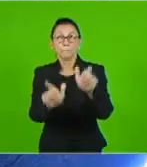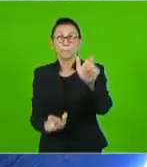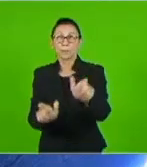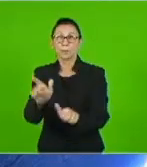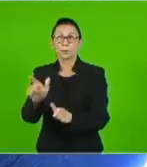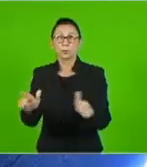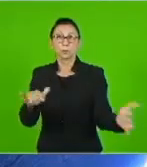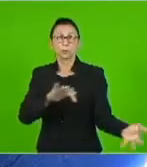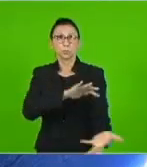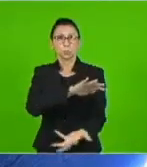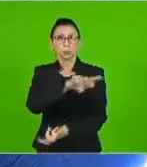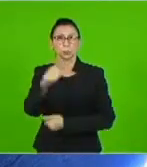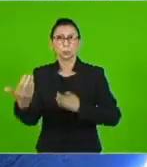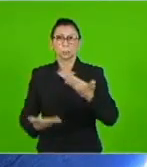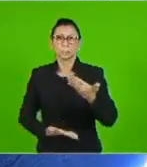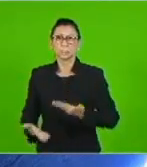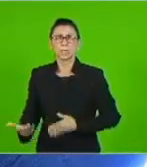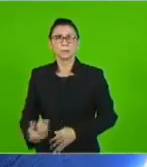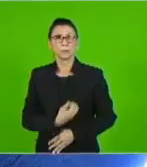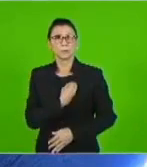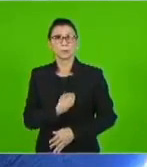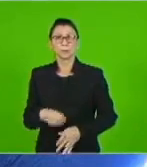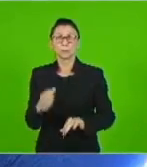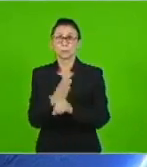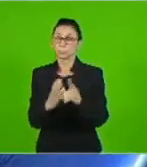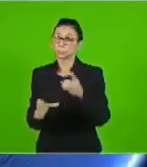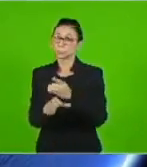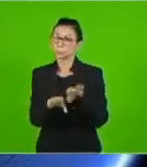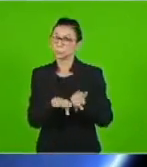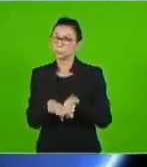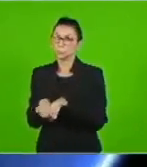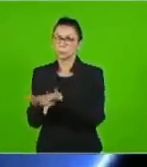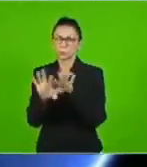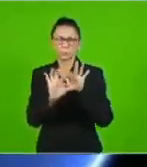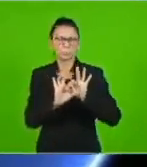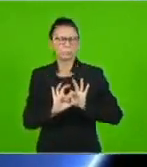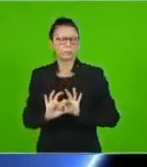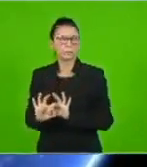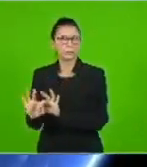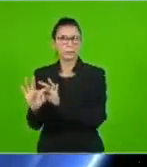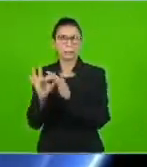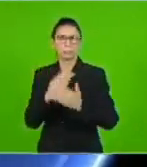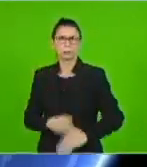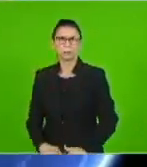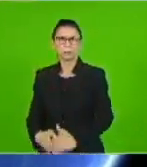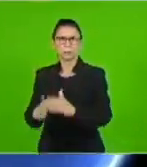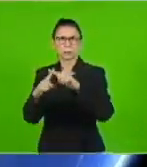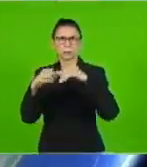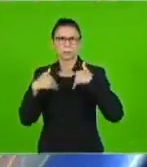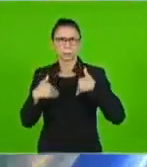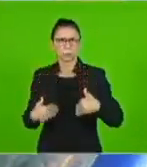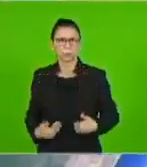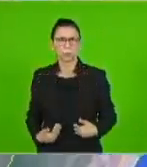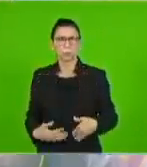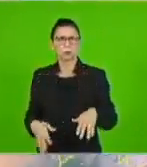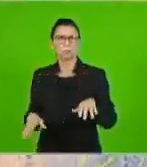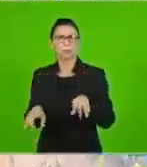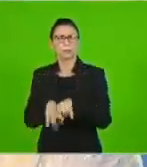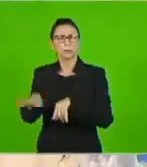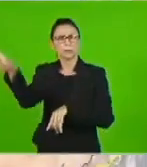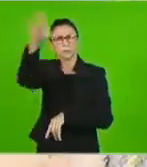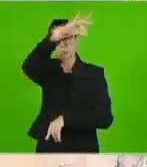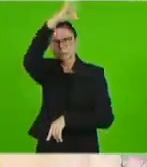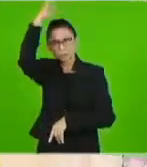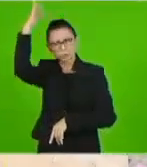Brethren from every part of the world participate on the same service, jointly in the same body and the